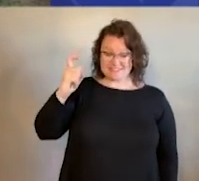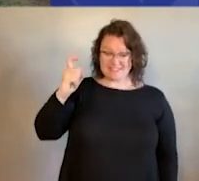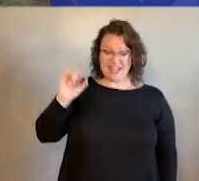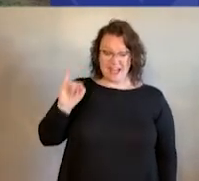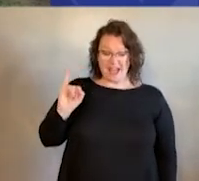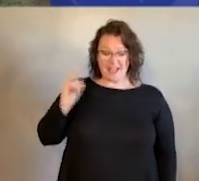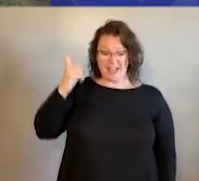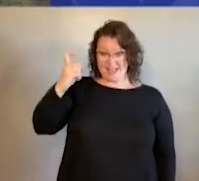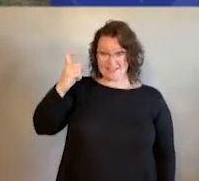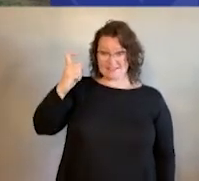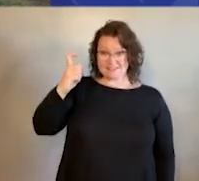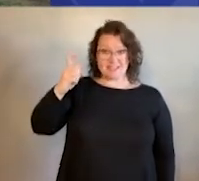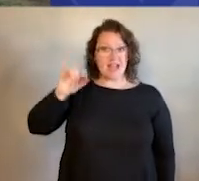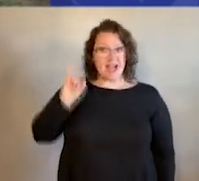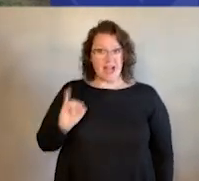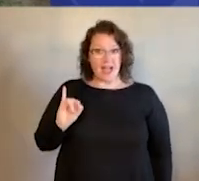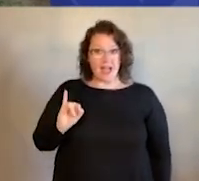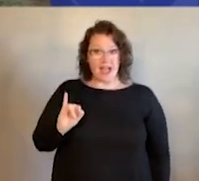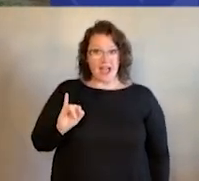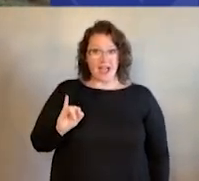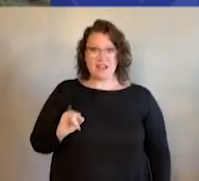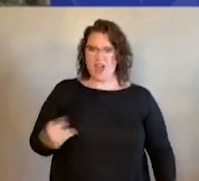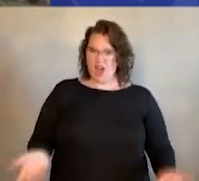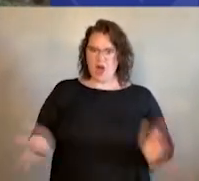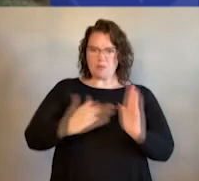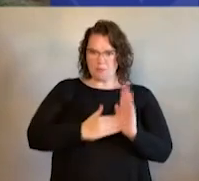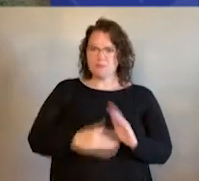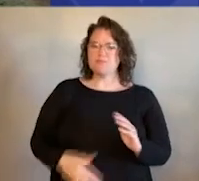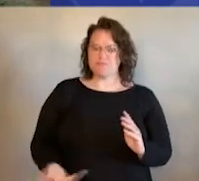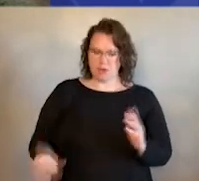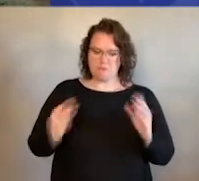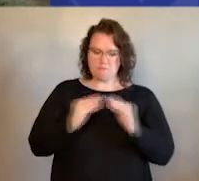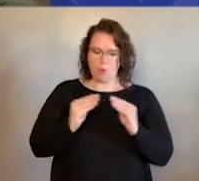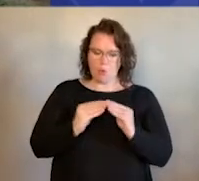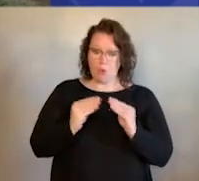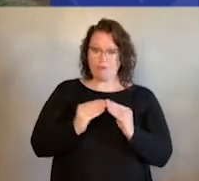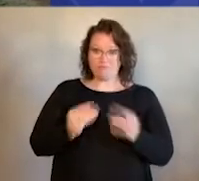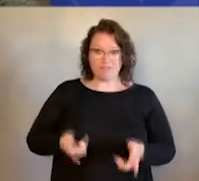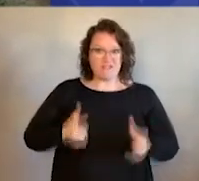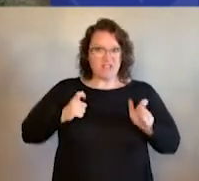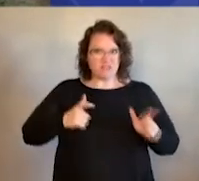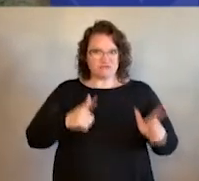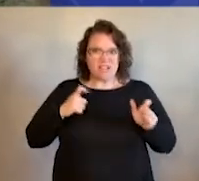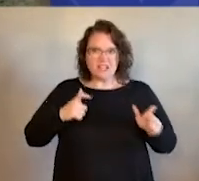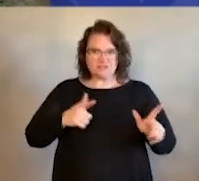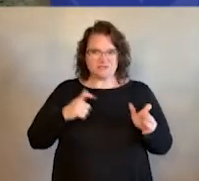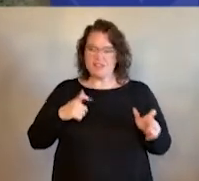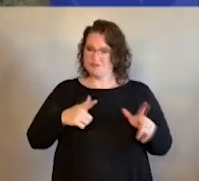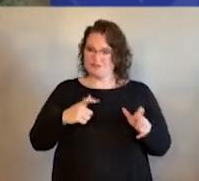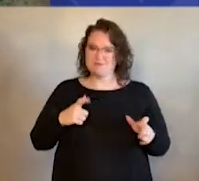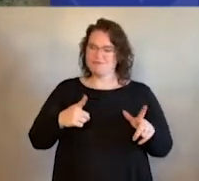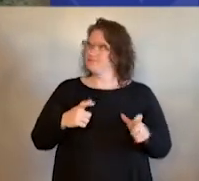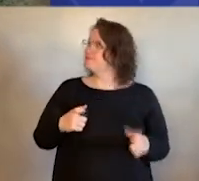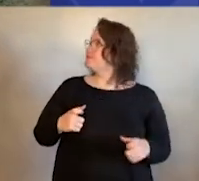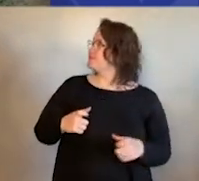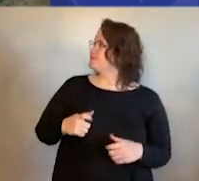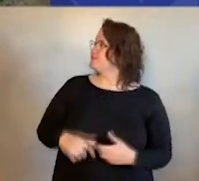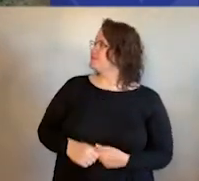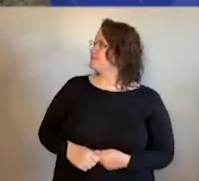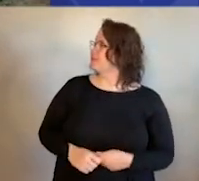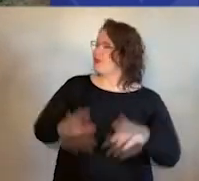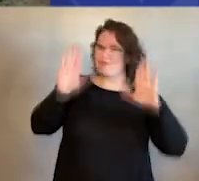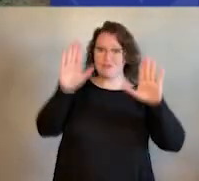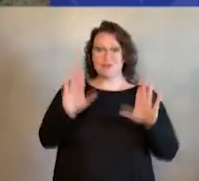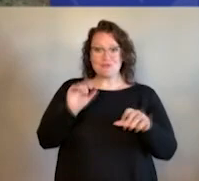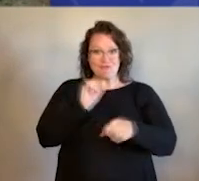I. X, I. So let's pick it up. X. Here we go. Jumping jacks. Great